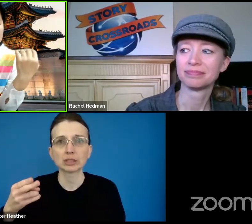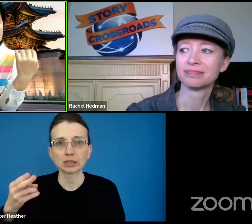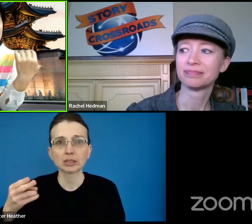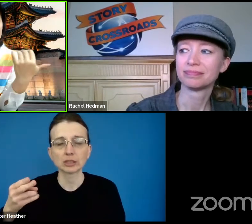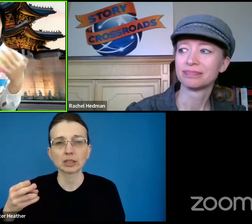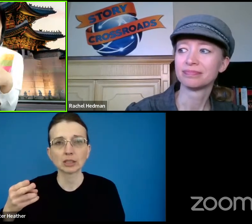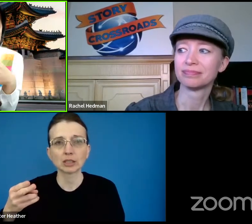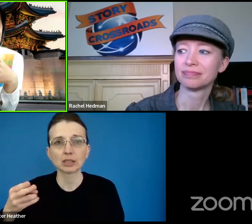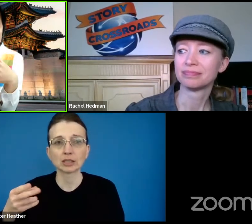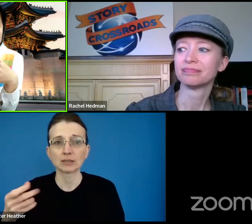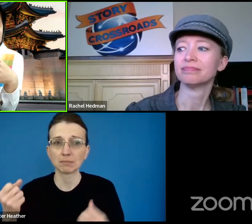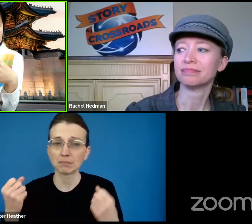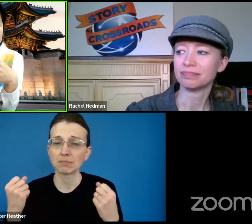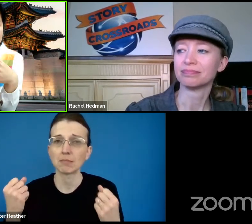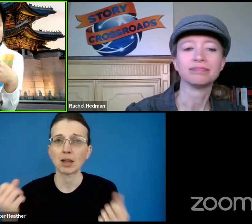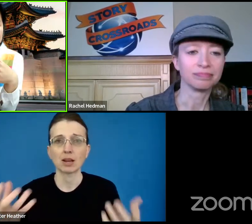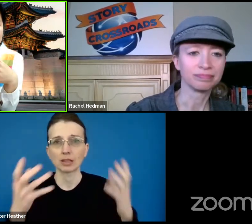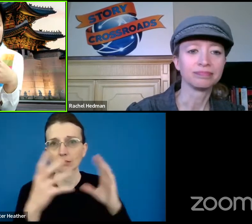lot of stories.